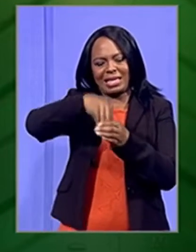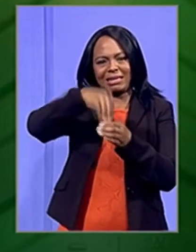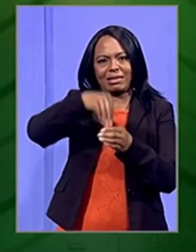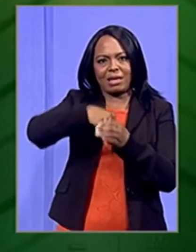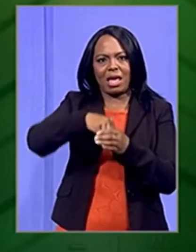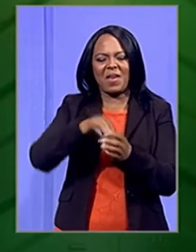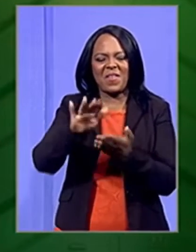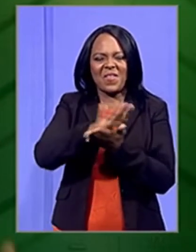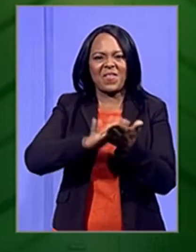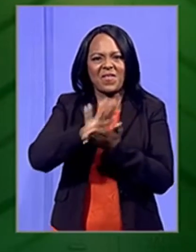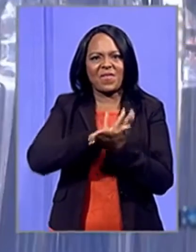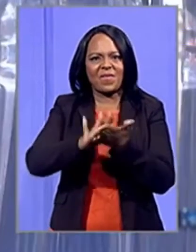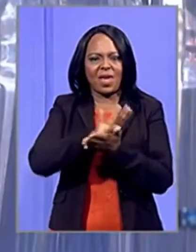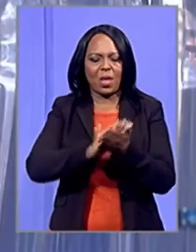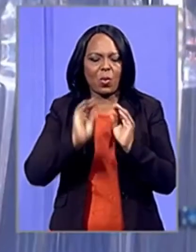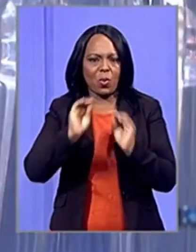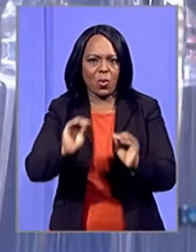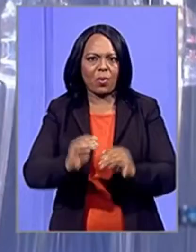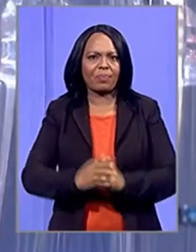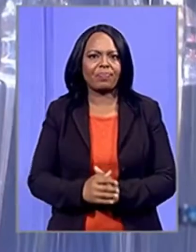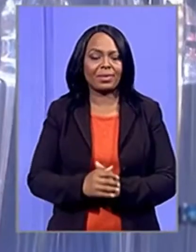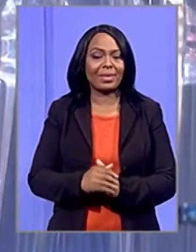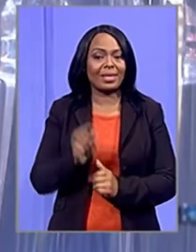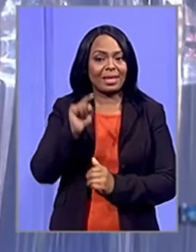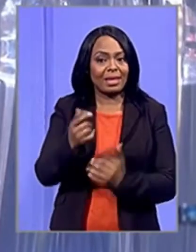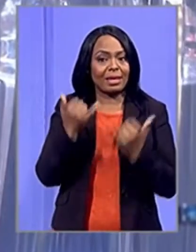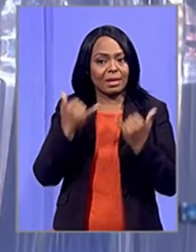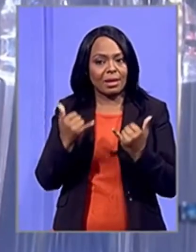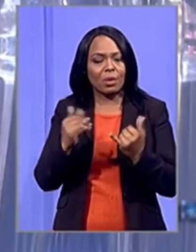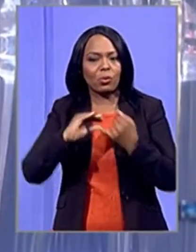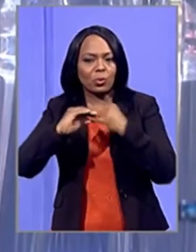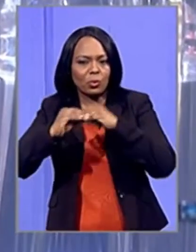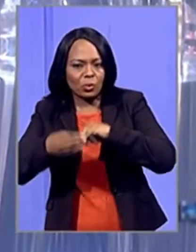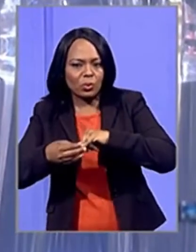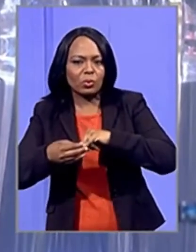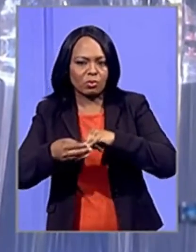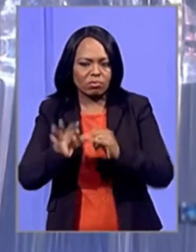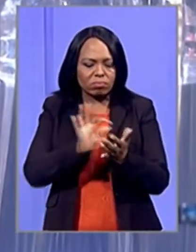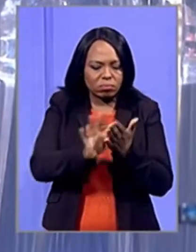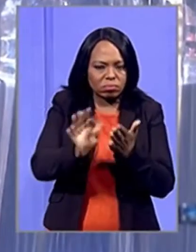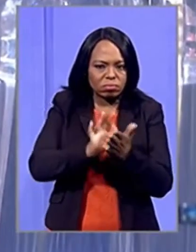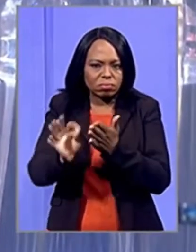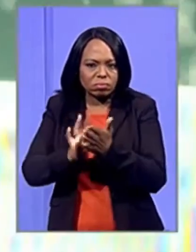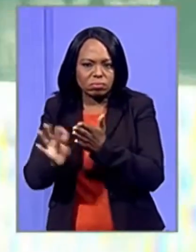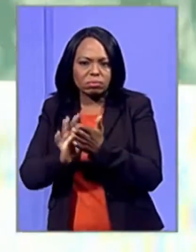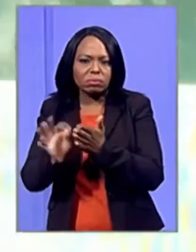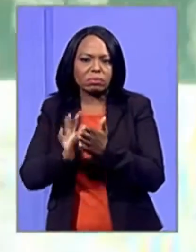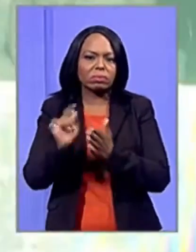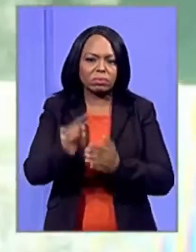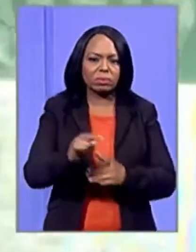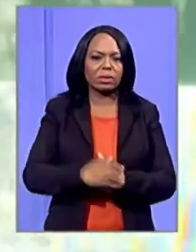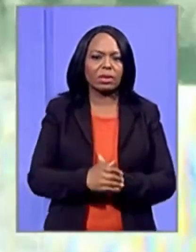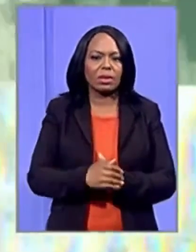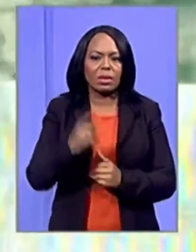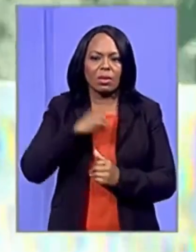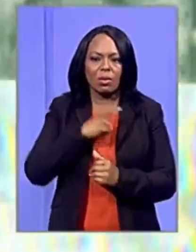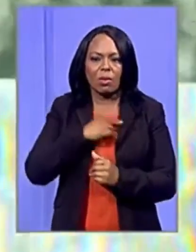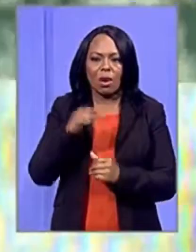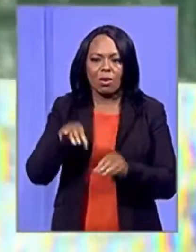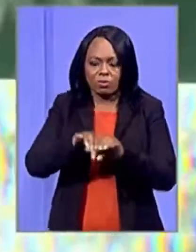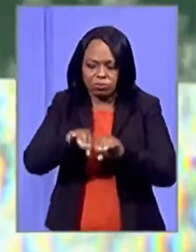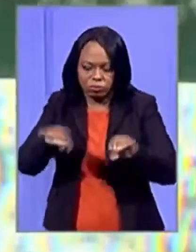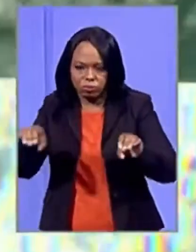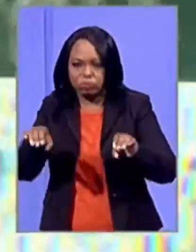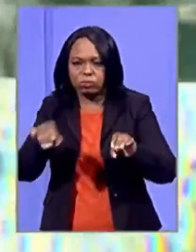lende re dira tse le video to bontsha le batho gore ene metsi maidio a kere banong a ya mo gazing